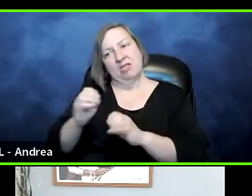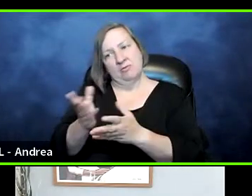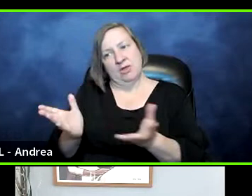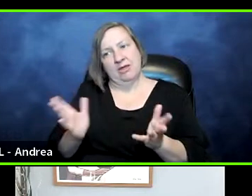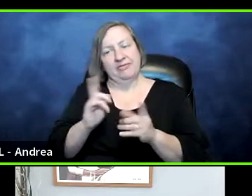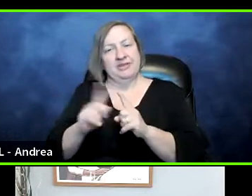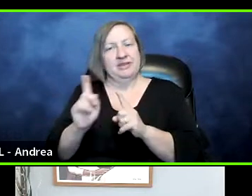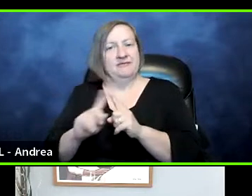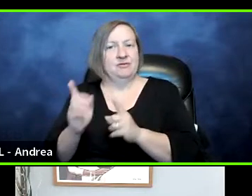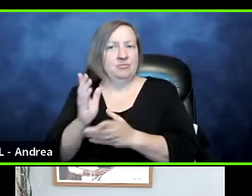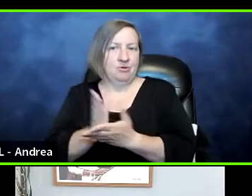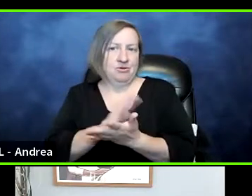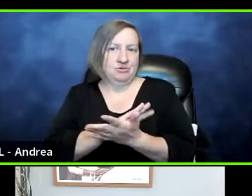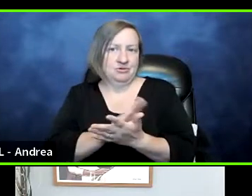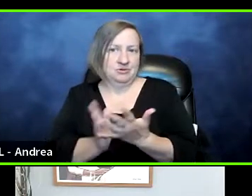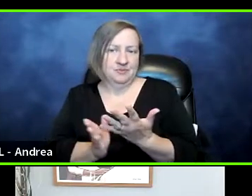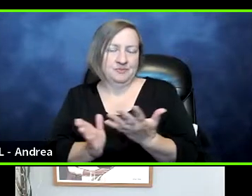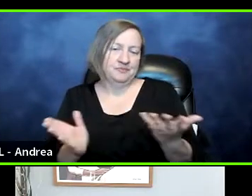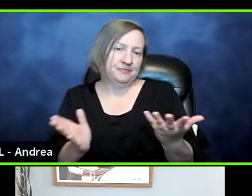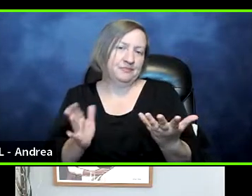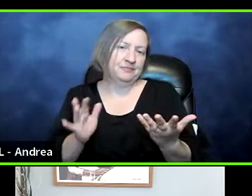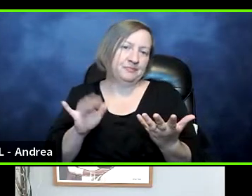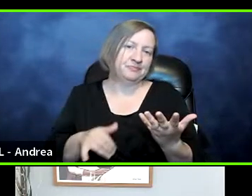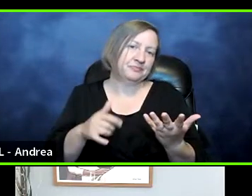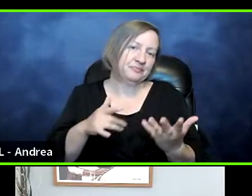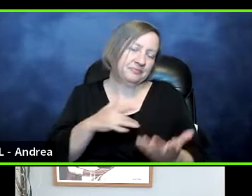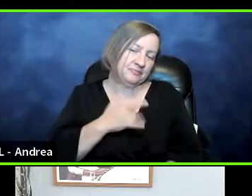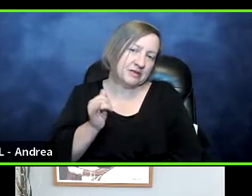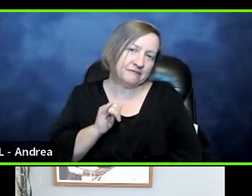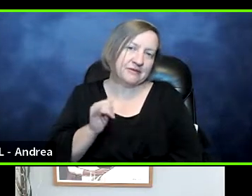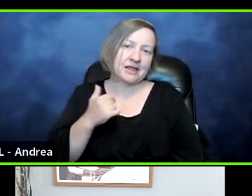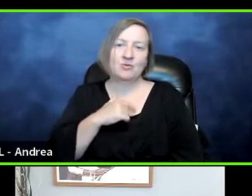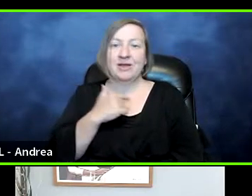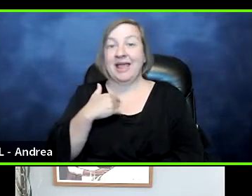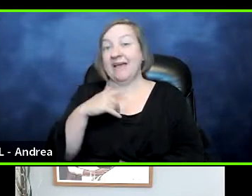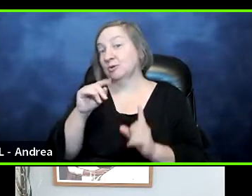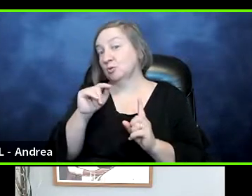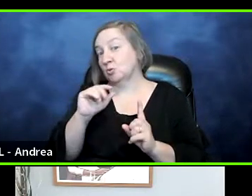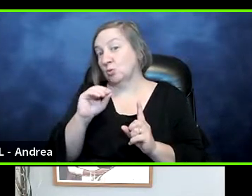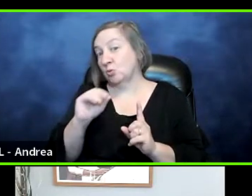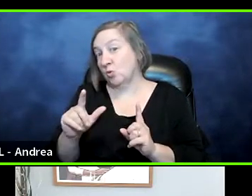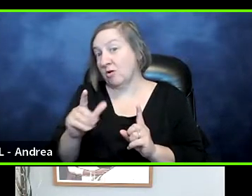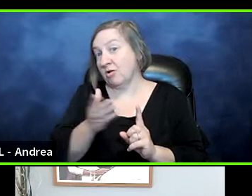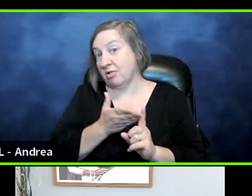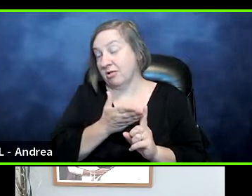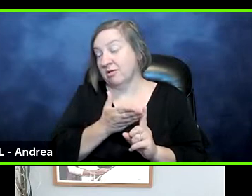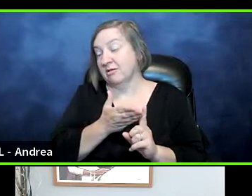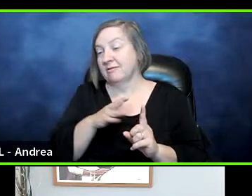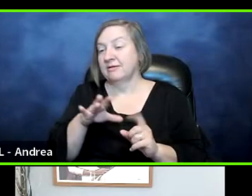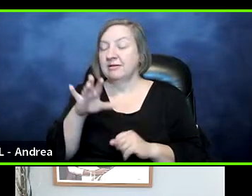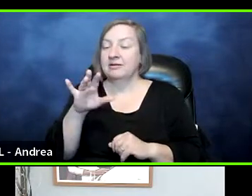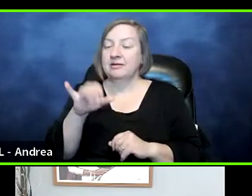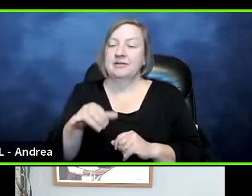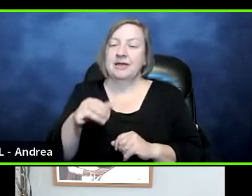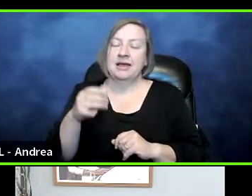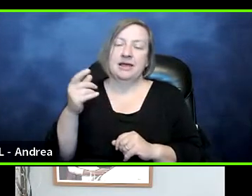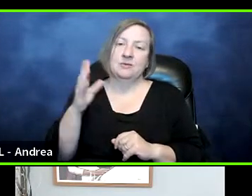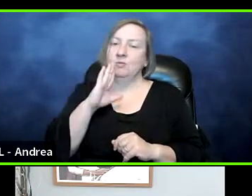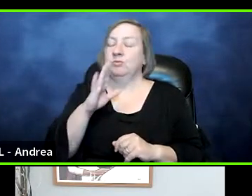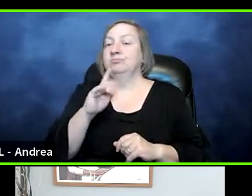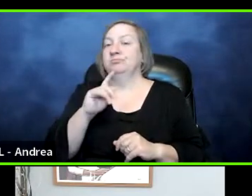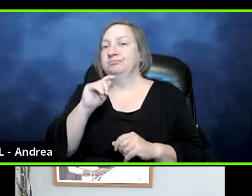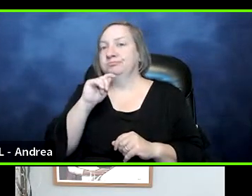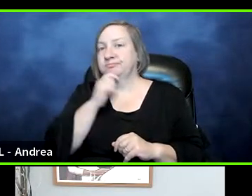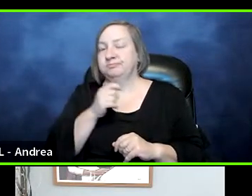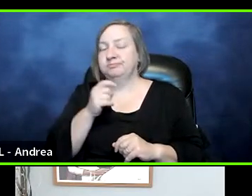different elements. Yeah, so I feel like we got the tool there. And that's something I think that would be really cool to